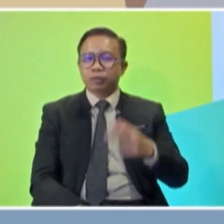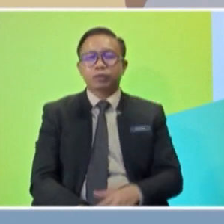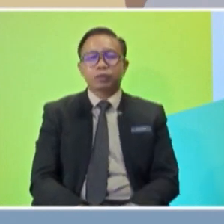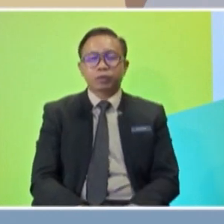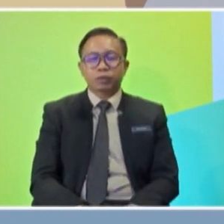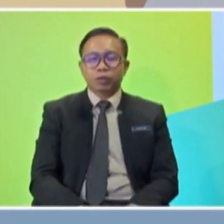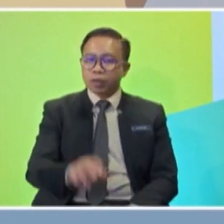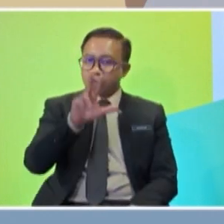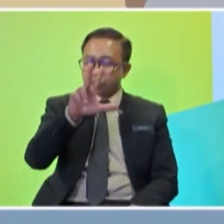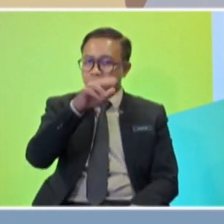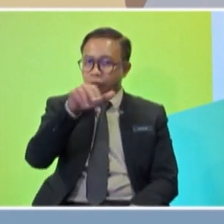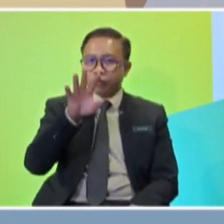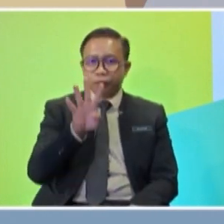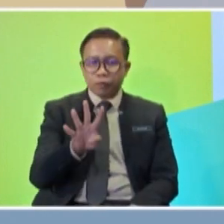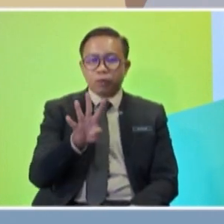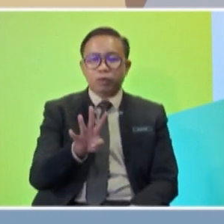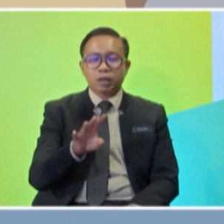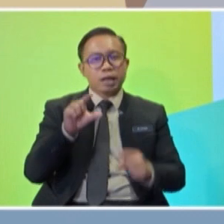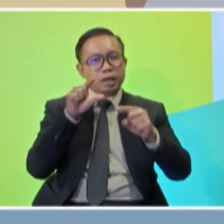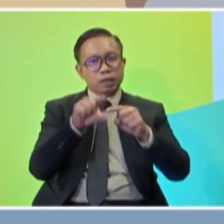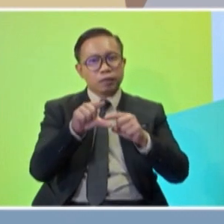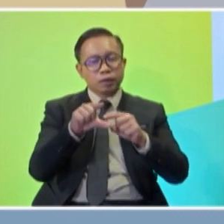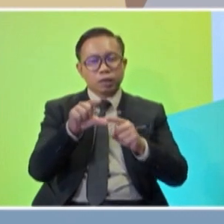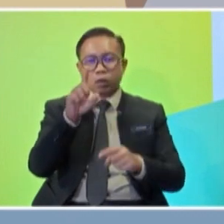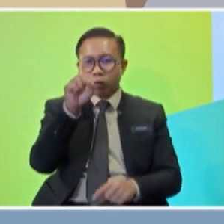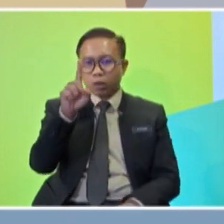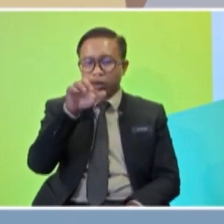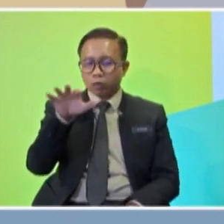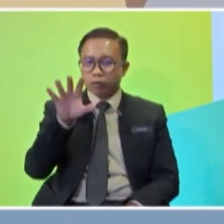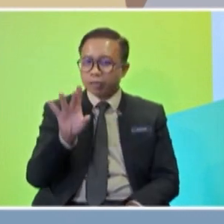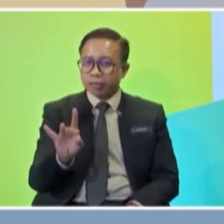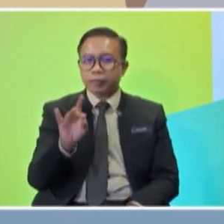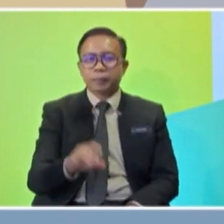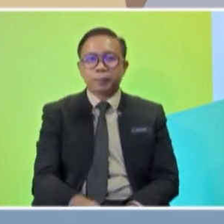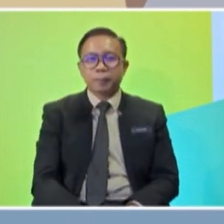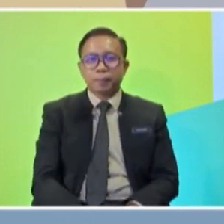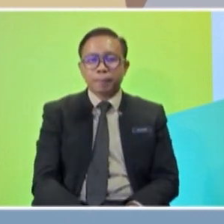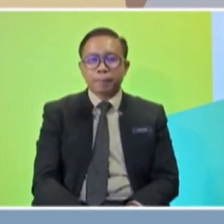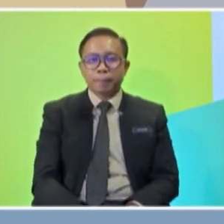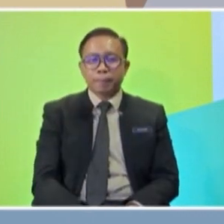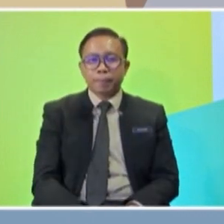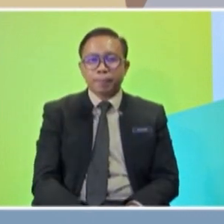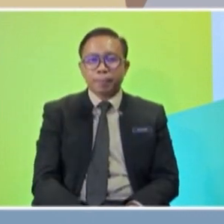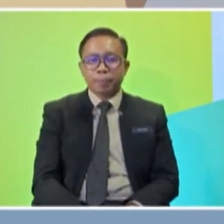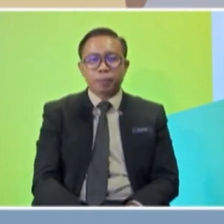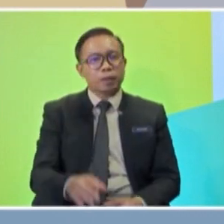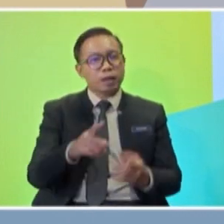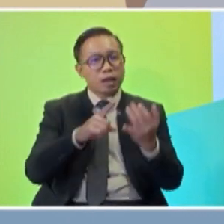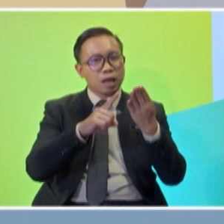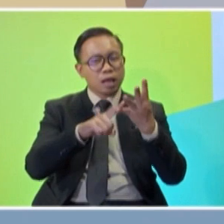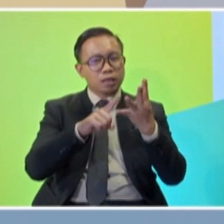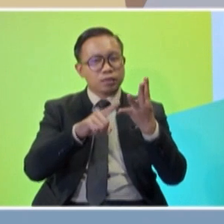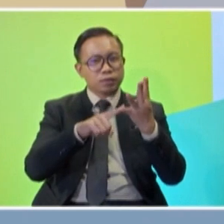is 3 over 4 divided with 1 over 8. And the last but not least, the